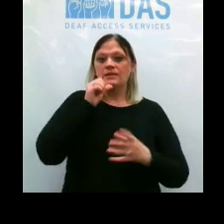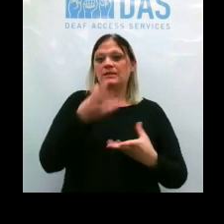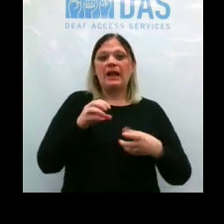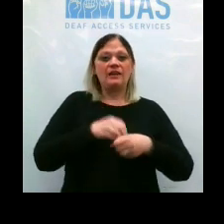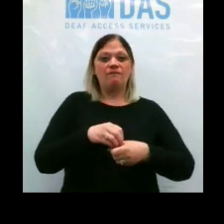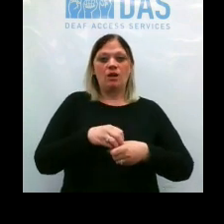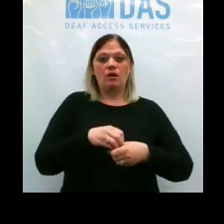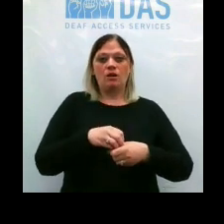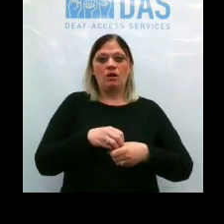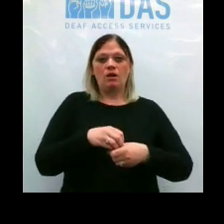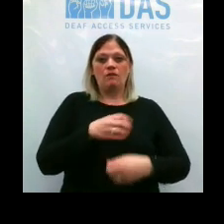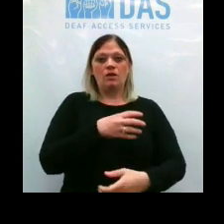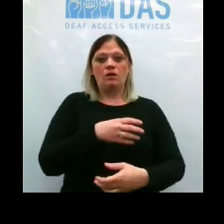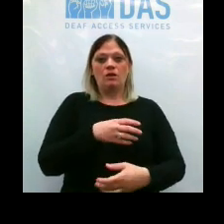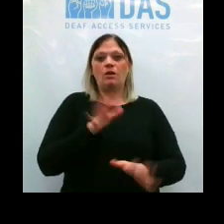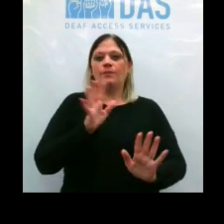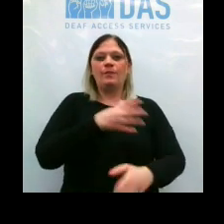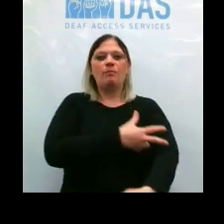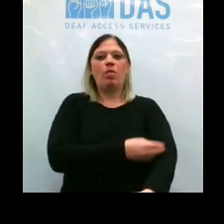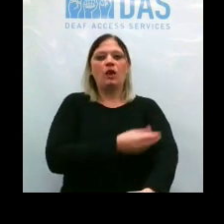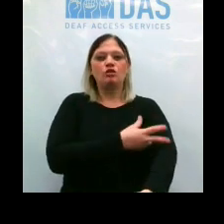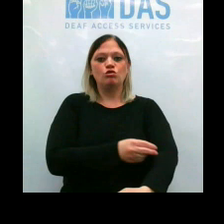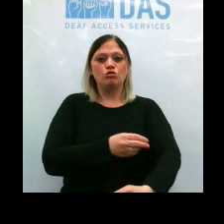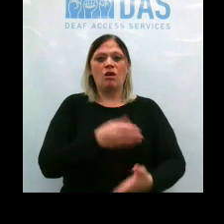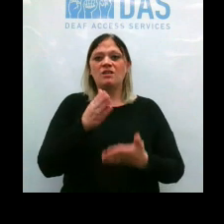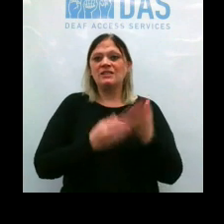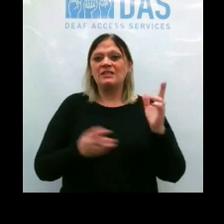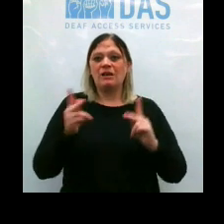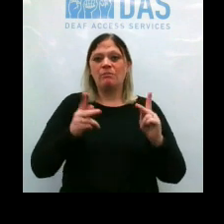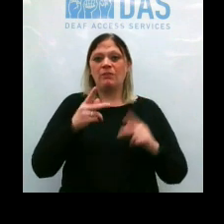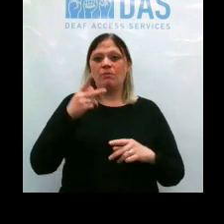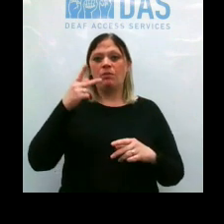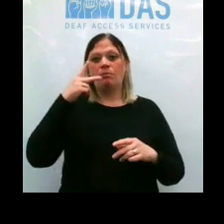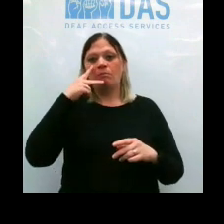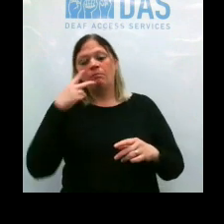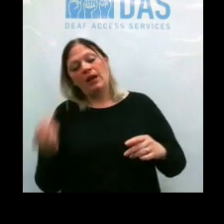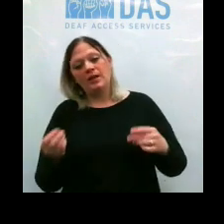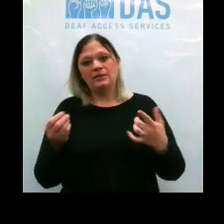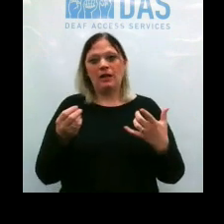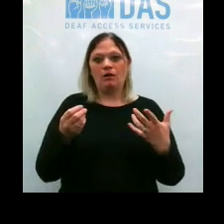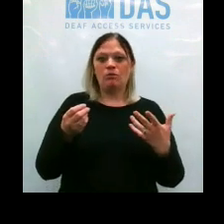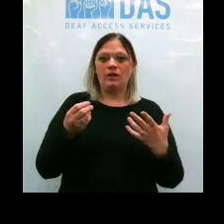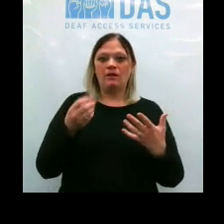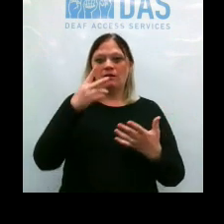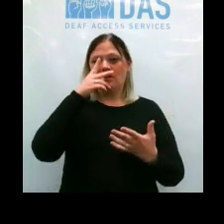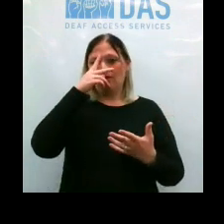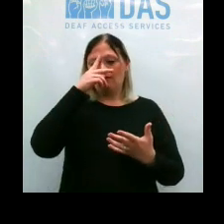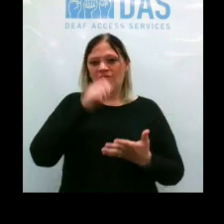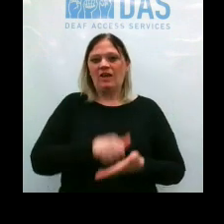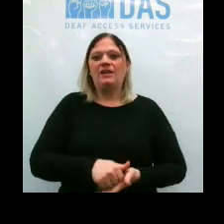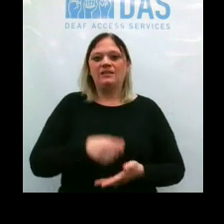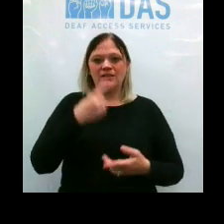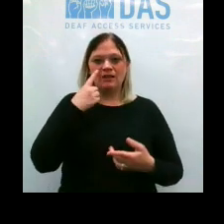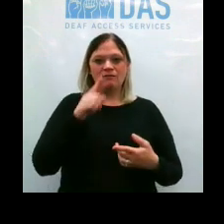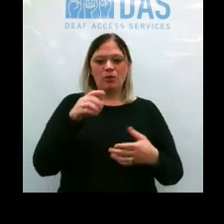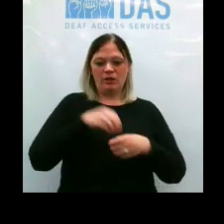blood draw, finger stick. I heard a couple people fainted at the county's internal testing for some of our employees.